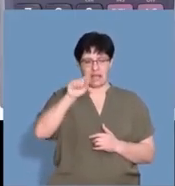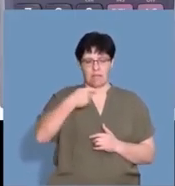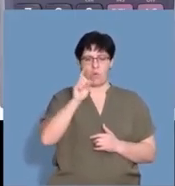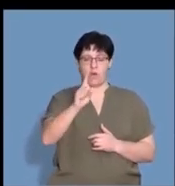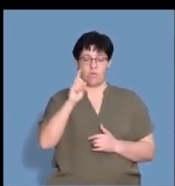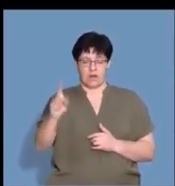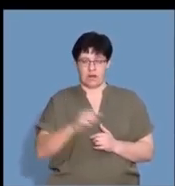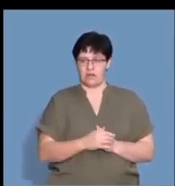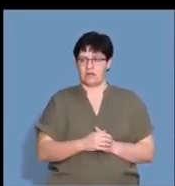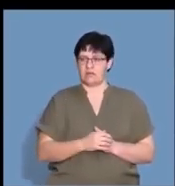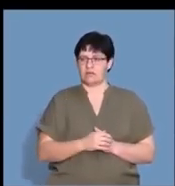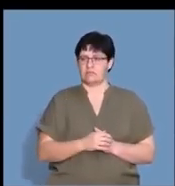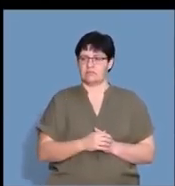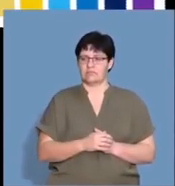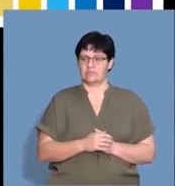596,11.